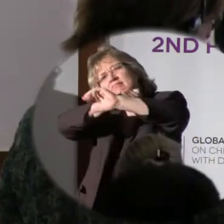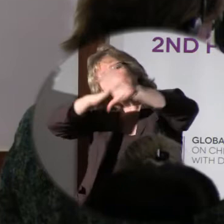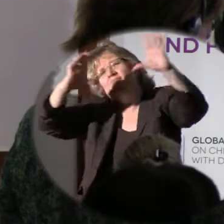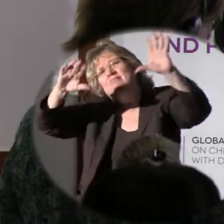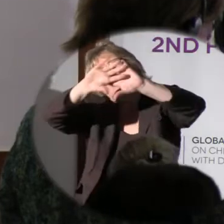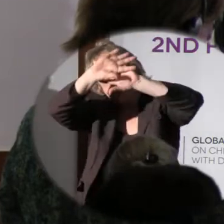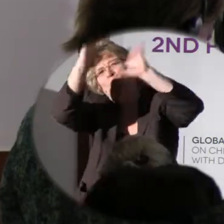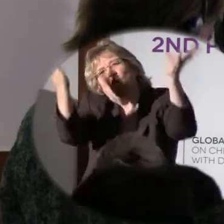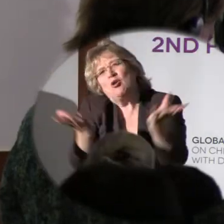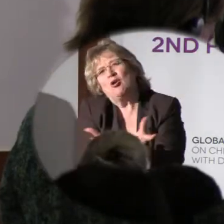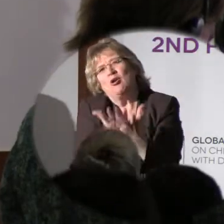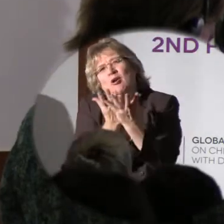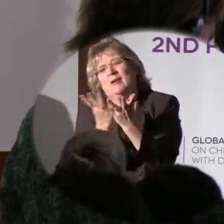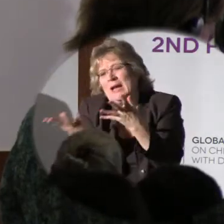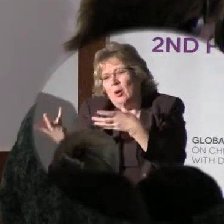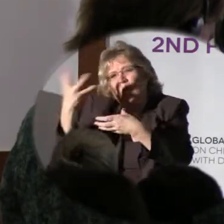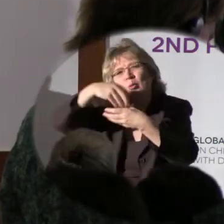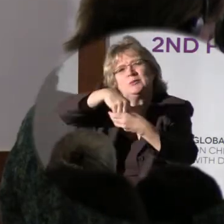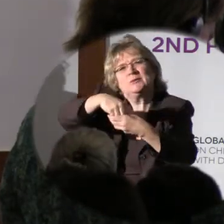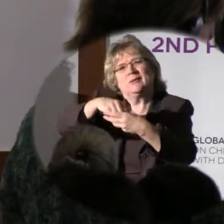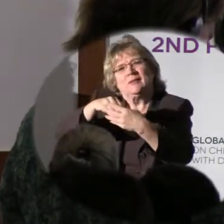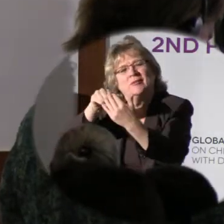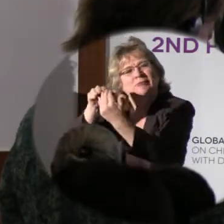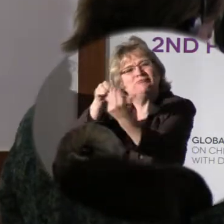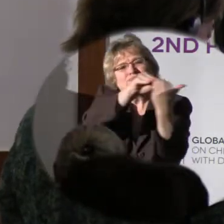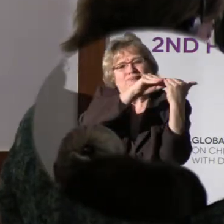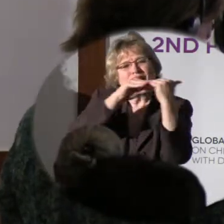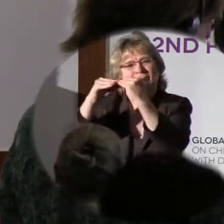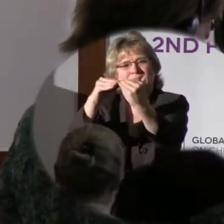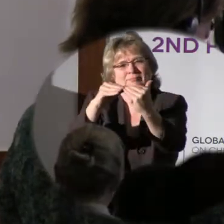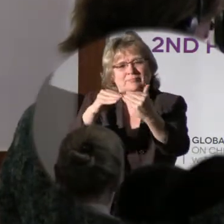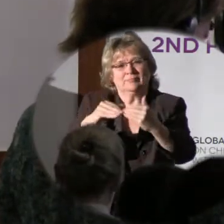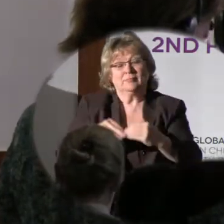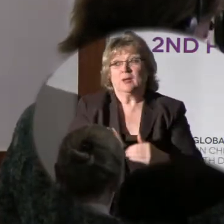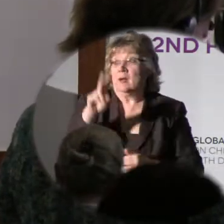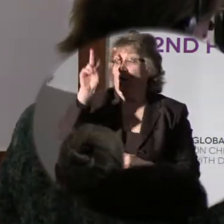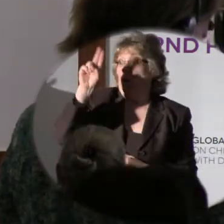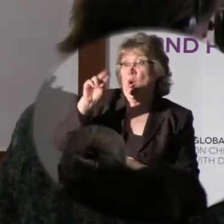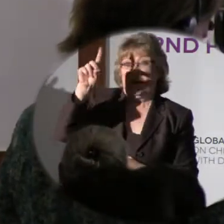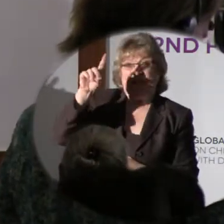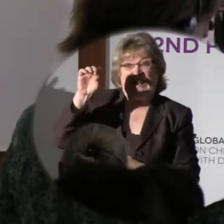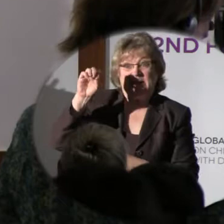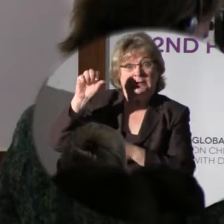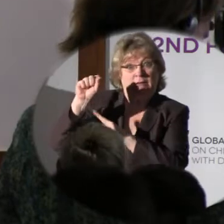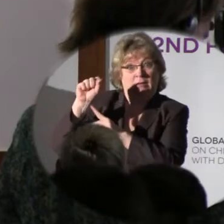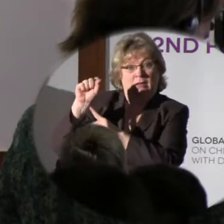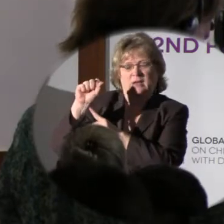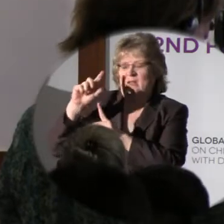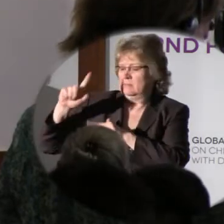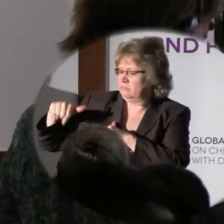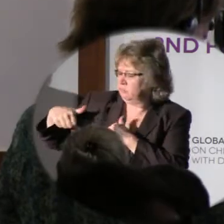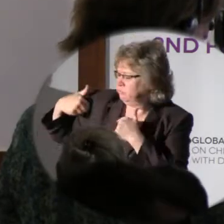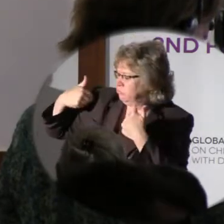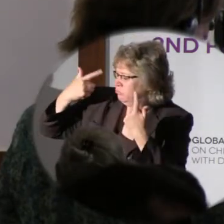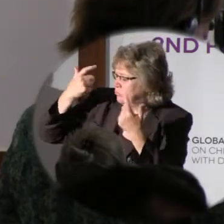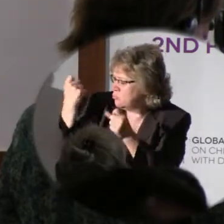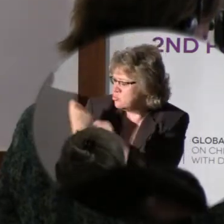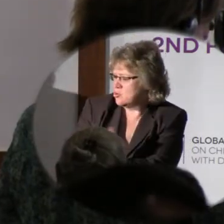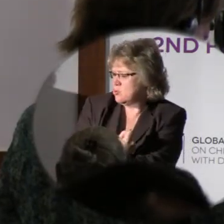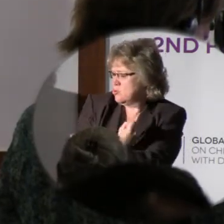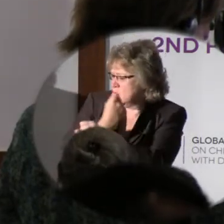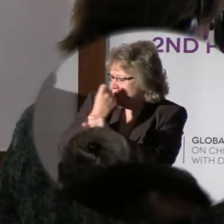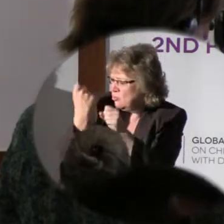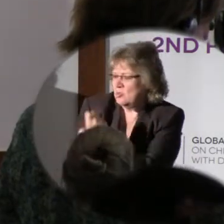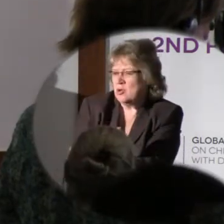the rights of persons with disabilities, for which DESA is a founding member. DESA works